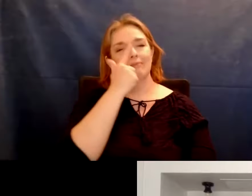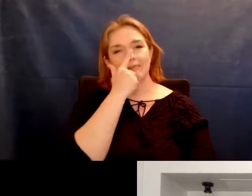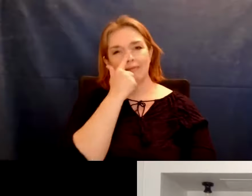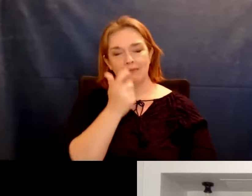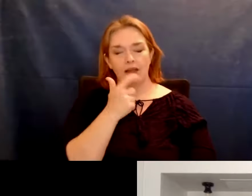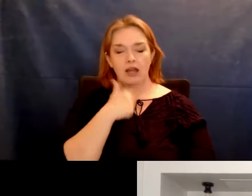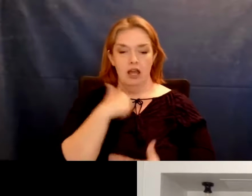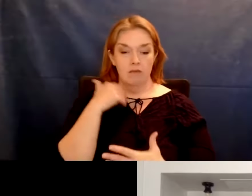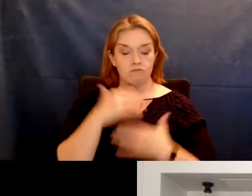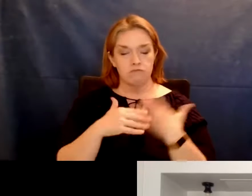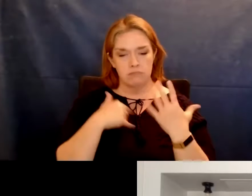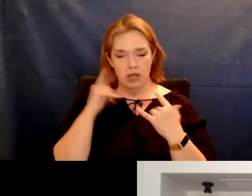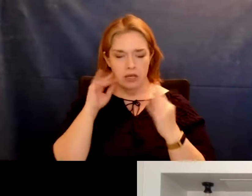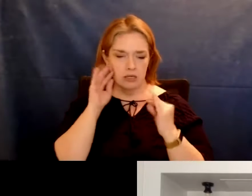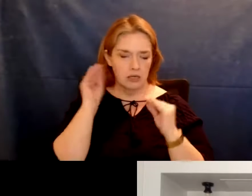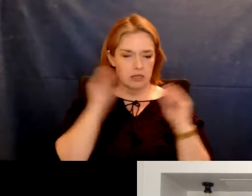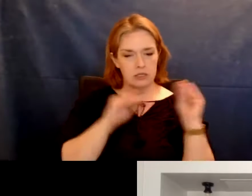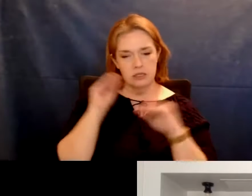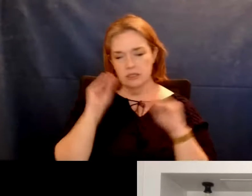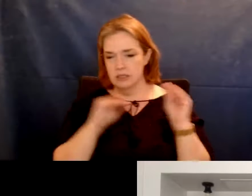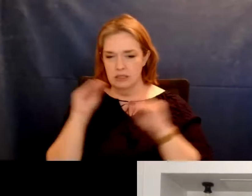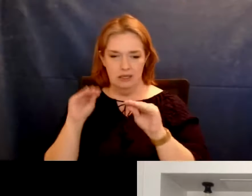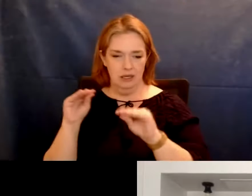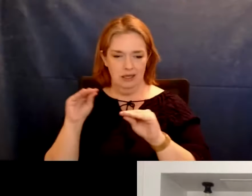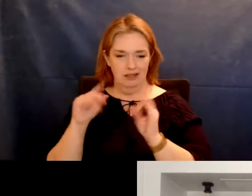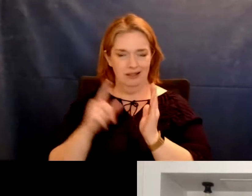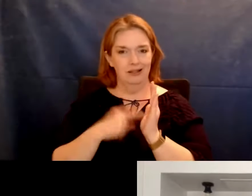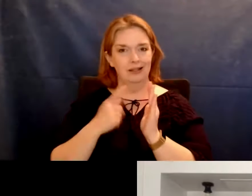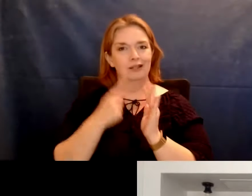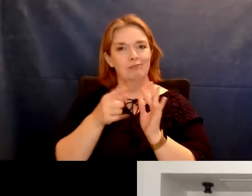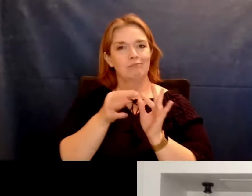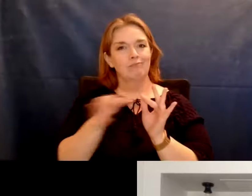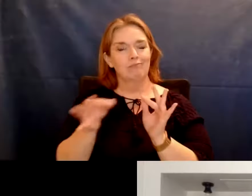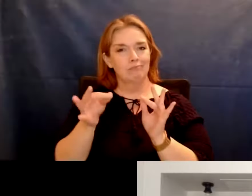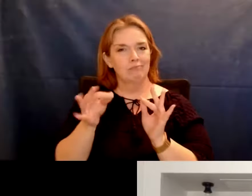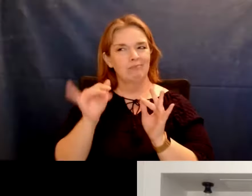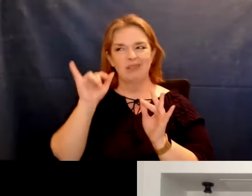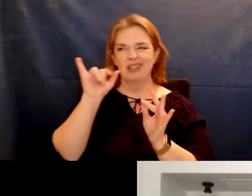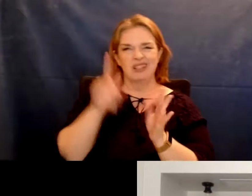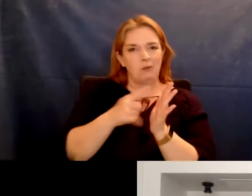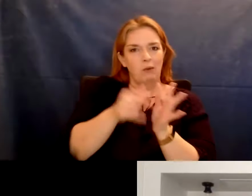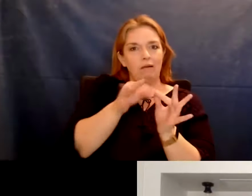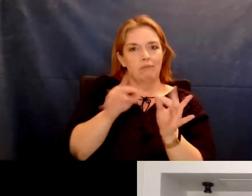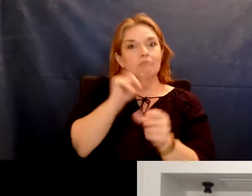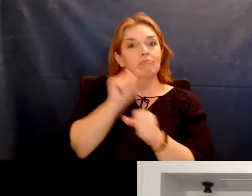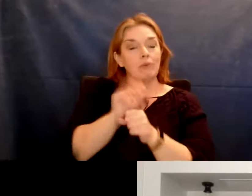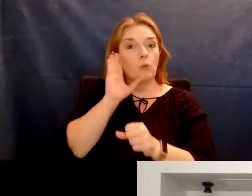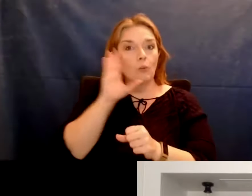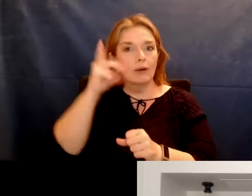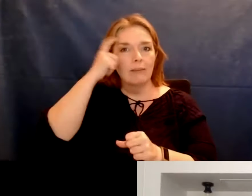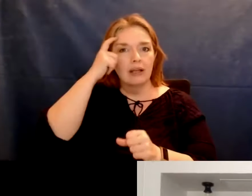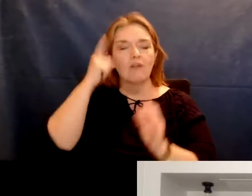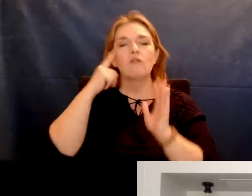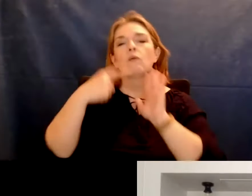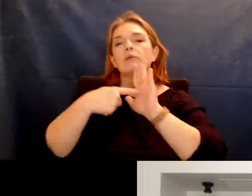sense, if you think about one like all I eat, um, you know, I'm actually